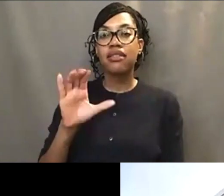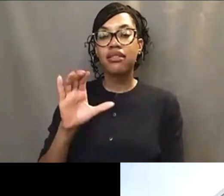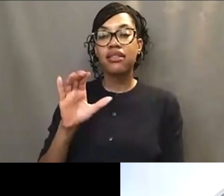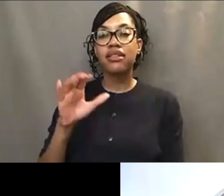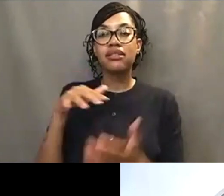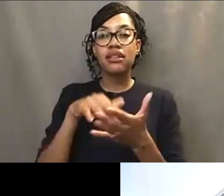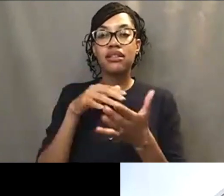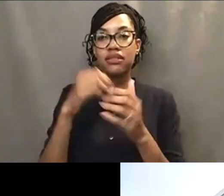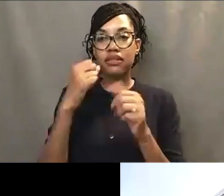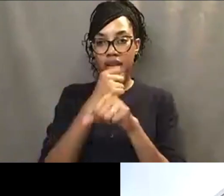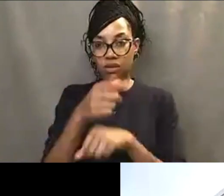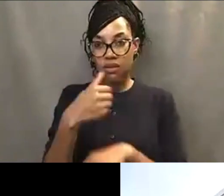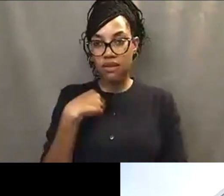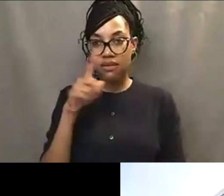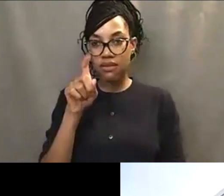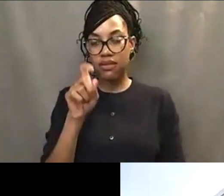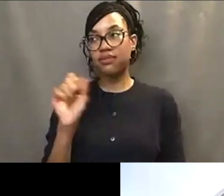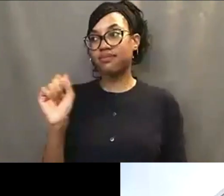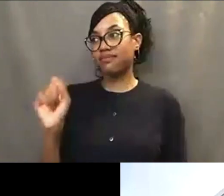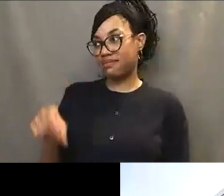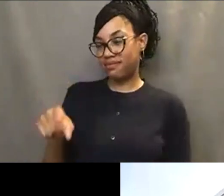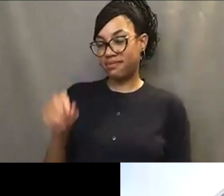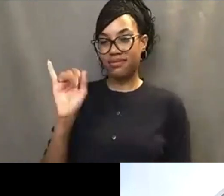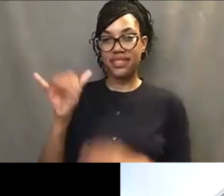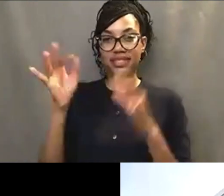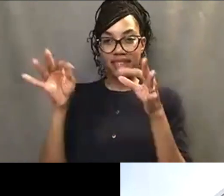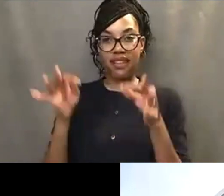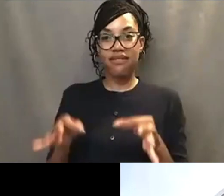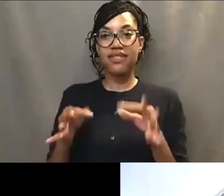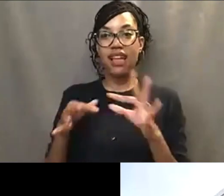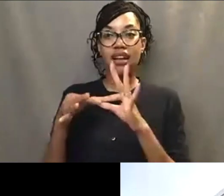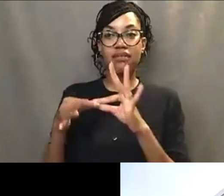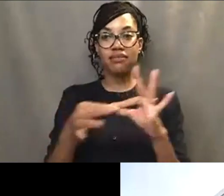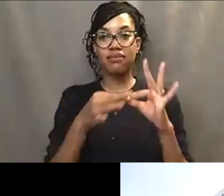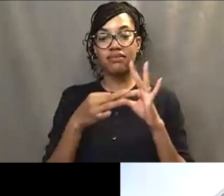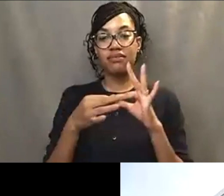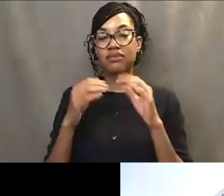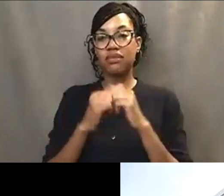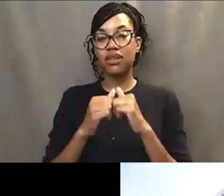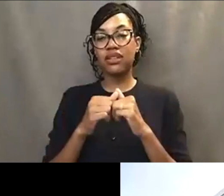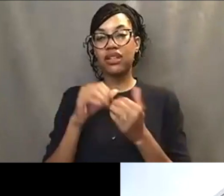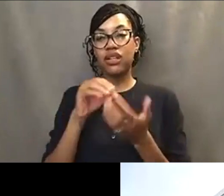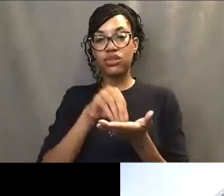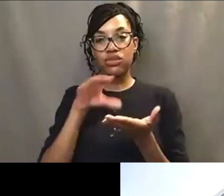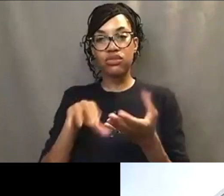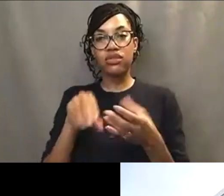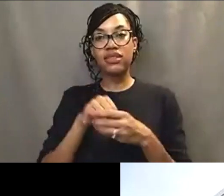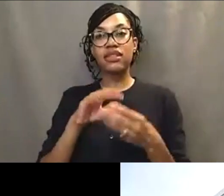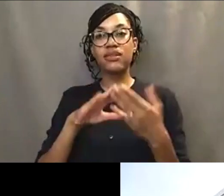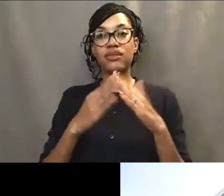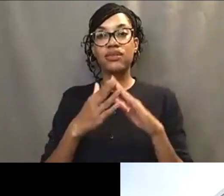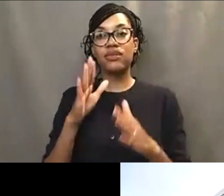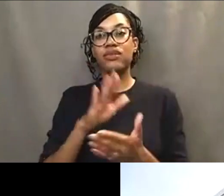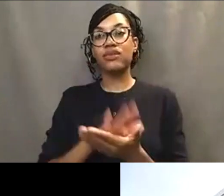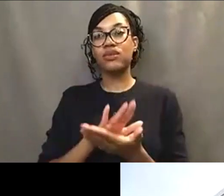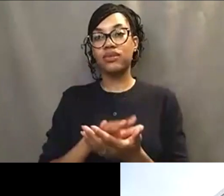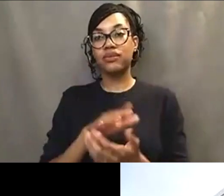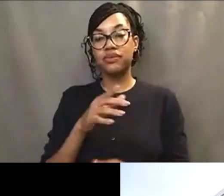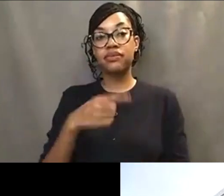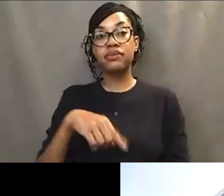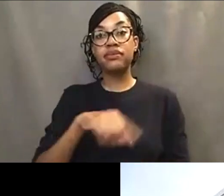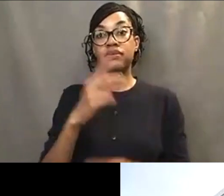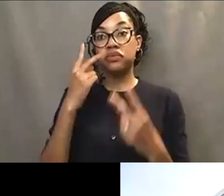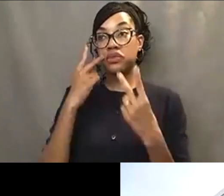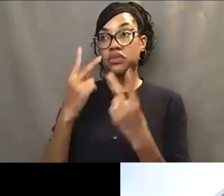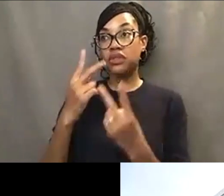So that is definitely a collaboration with students in our community schools. They saw that there